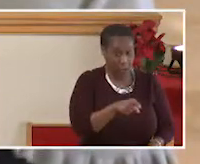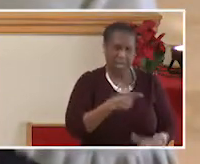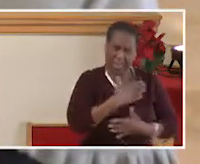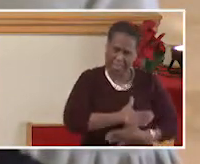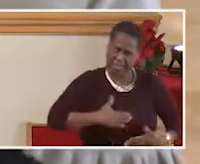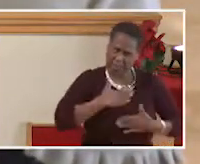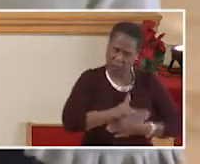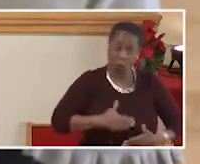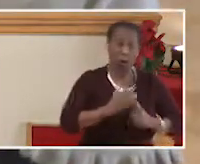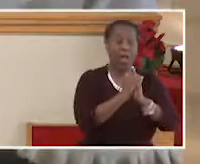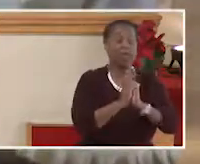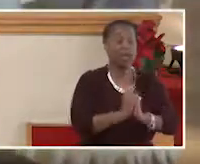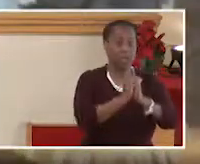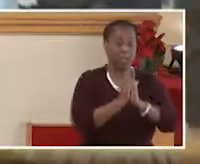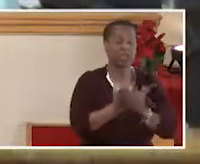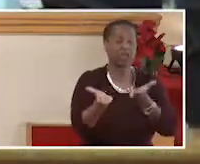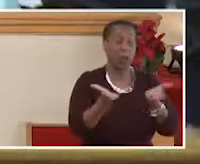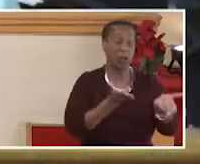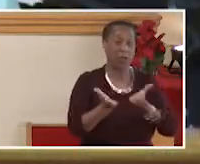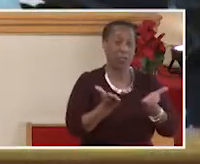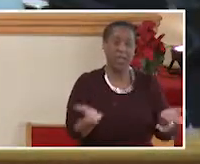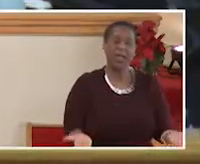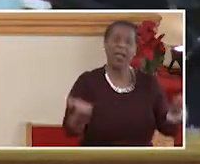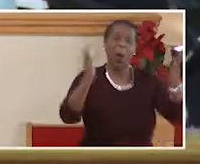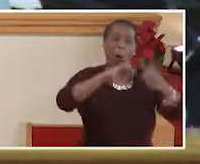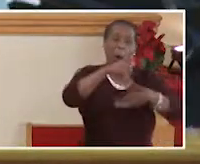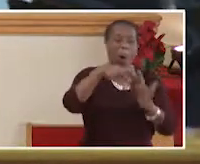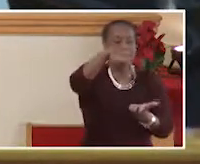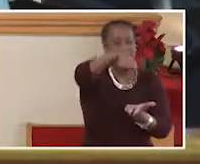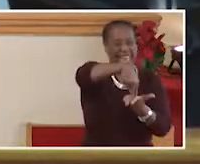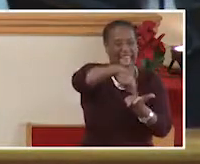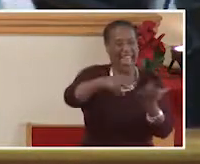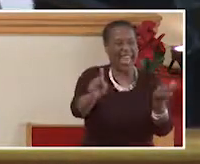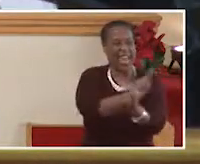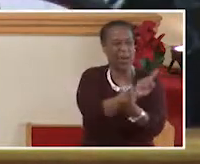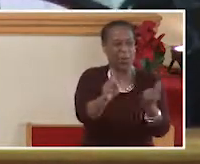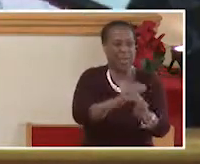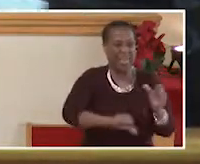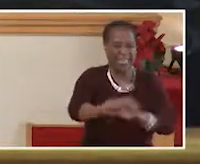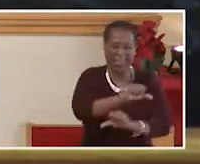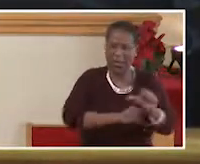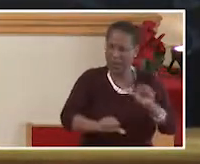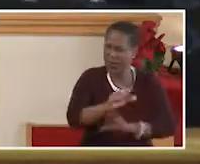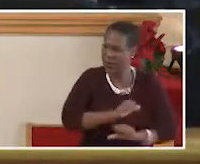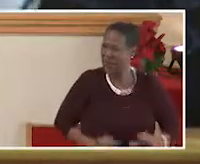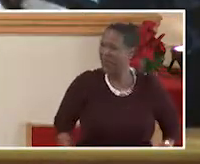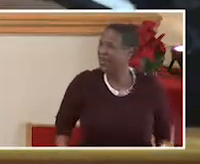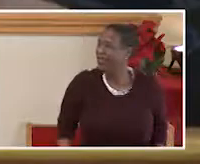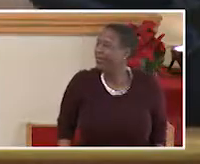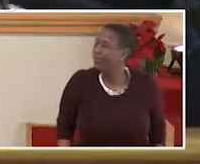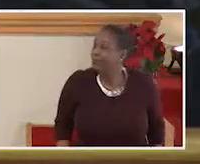enjoy the service. Let us all stand and greet one another. Amen.